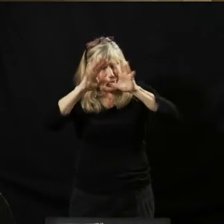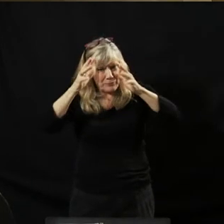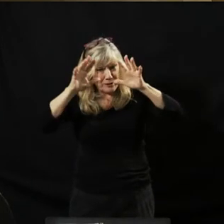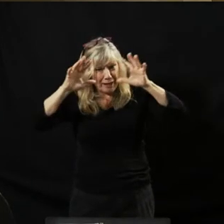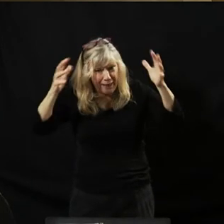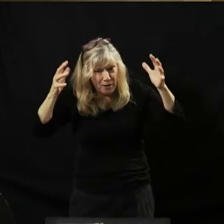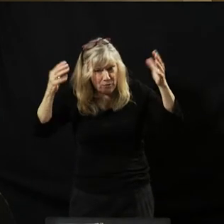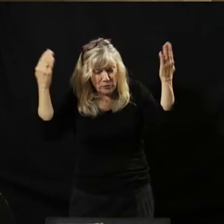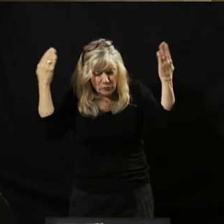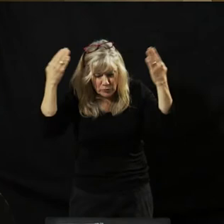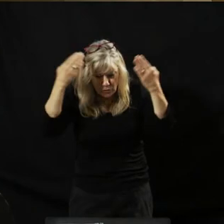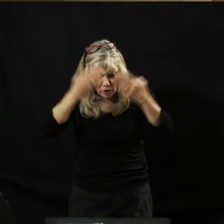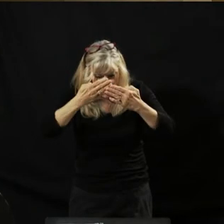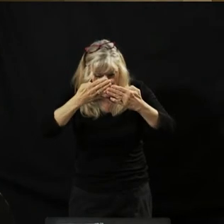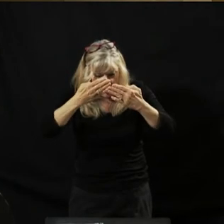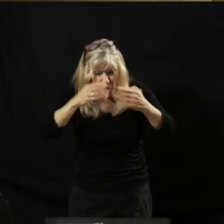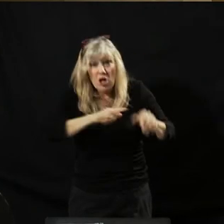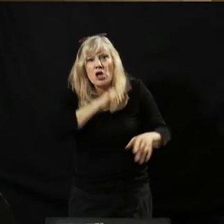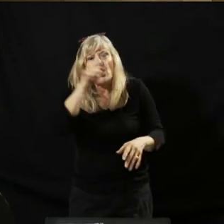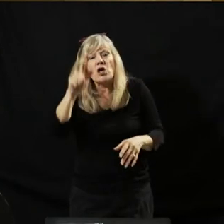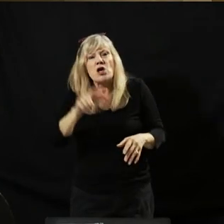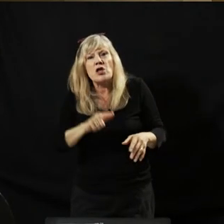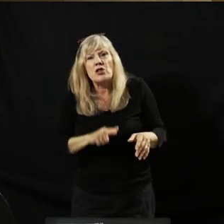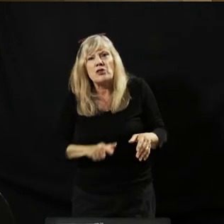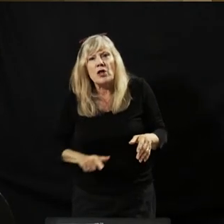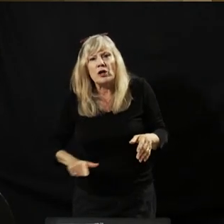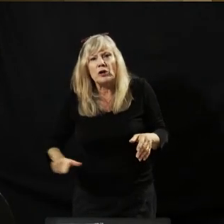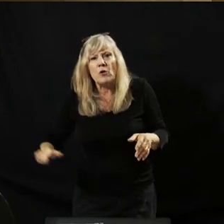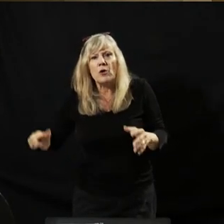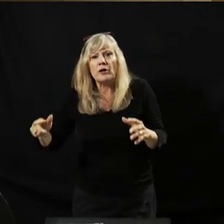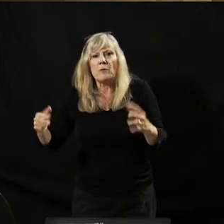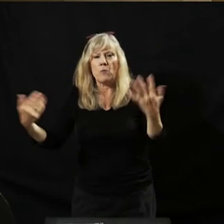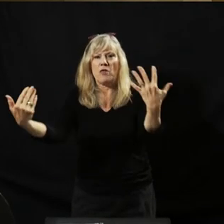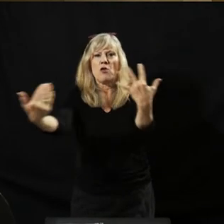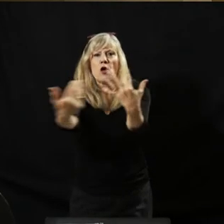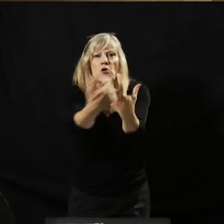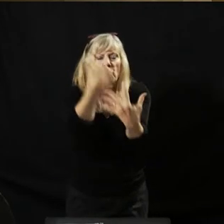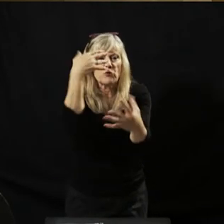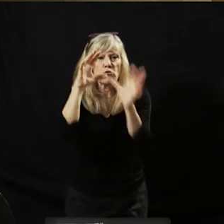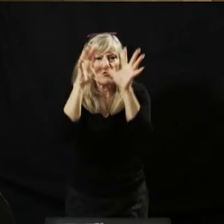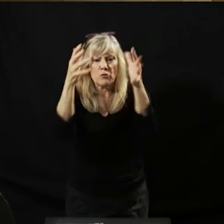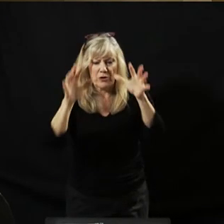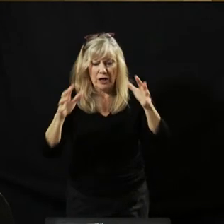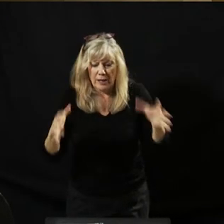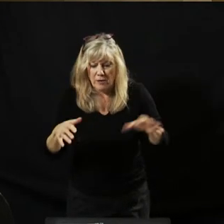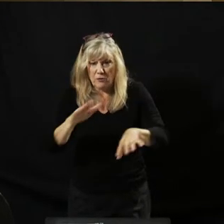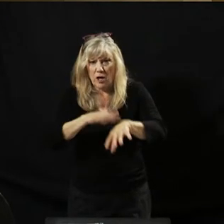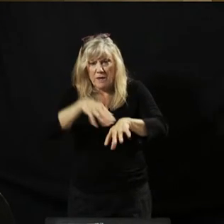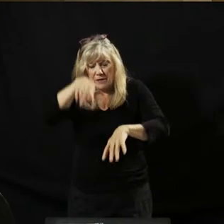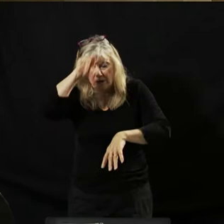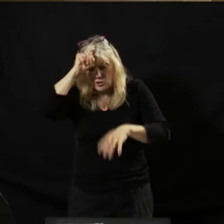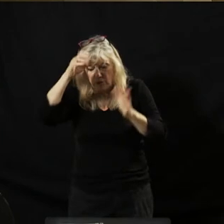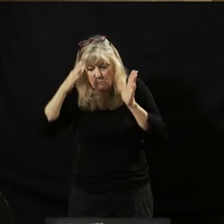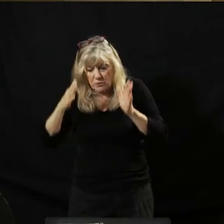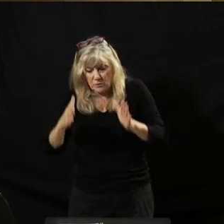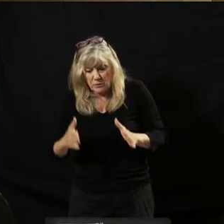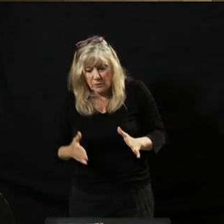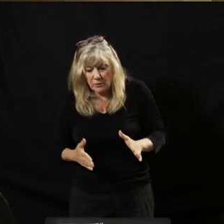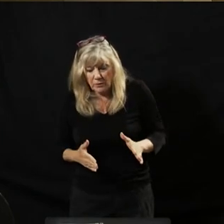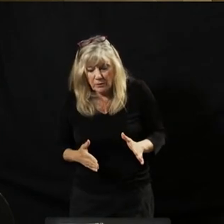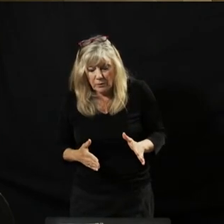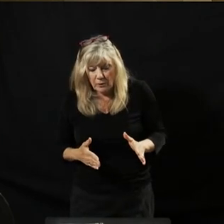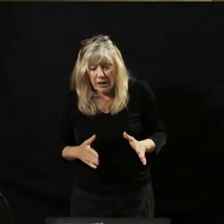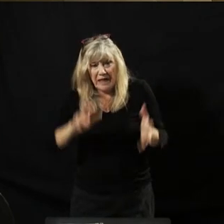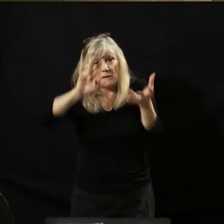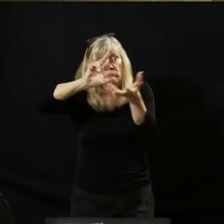dawn, the Lord cast through the column a fiery cloud upon the Egyptian force, a glance that threw